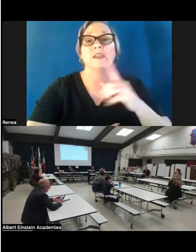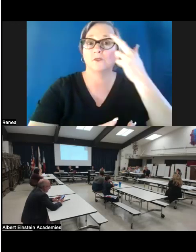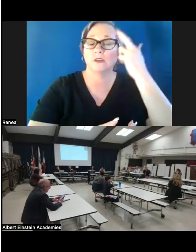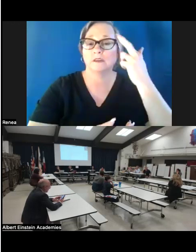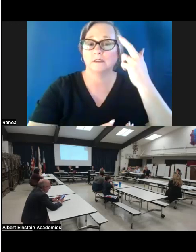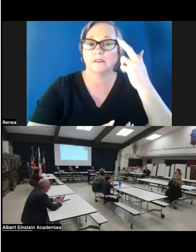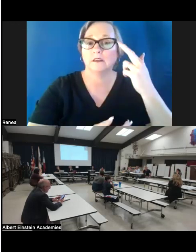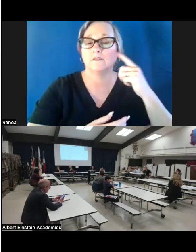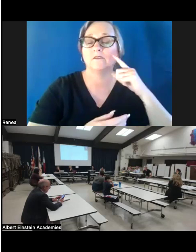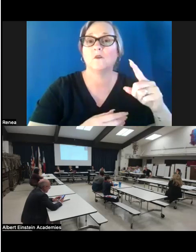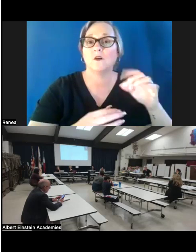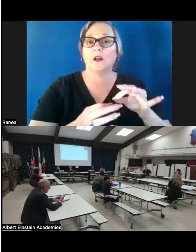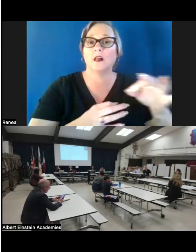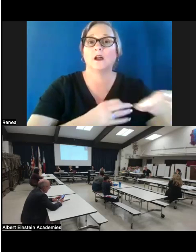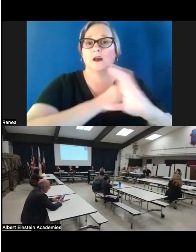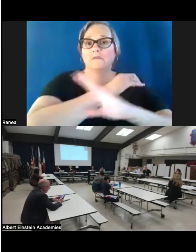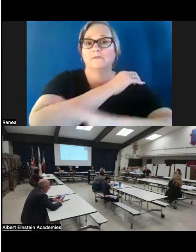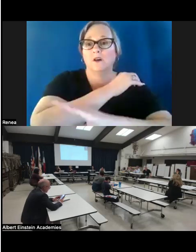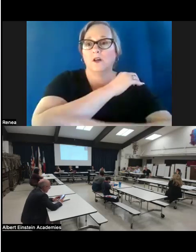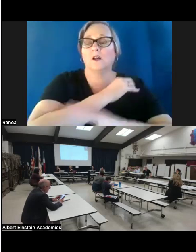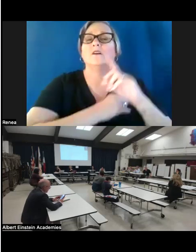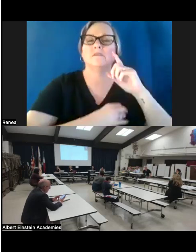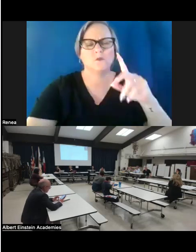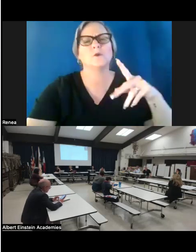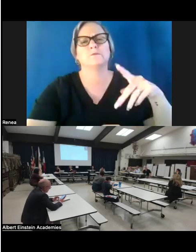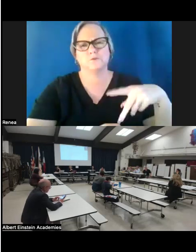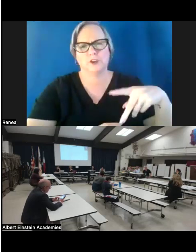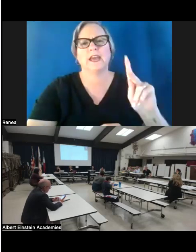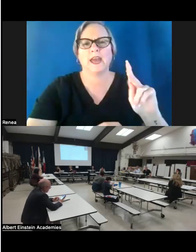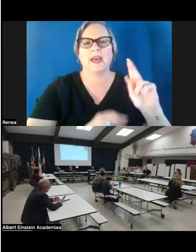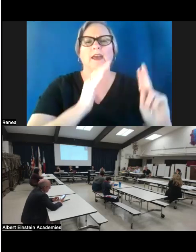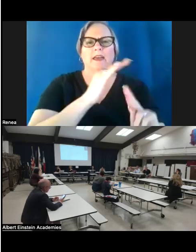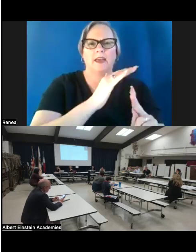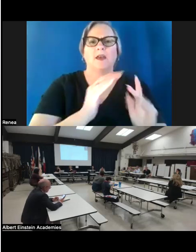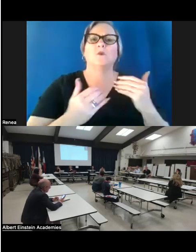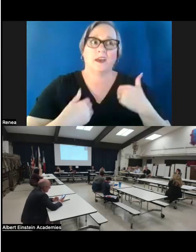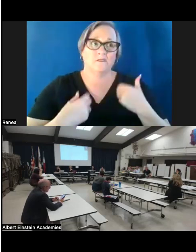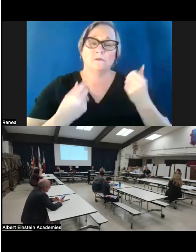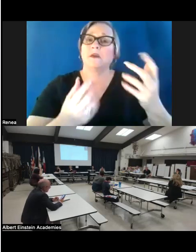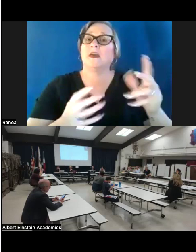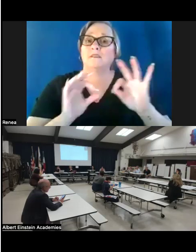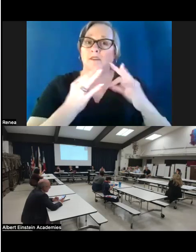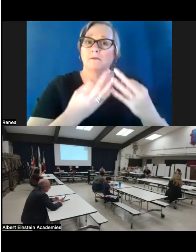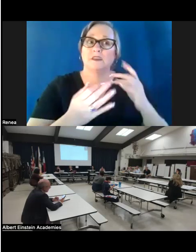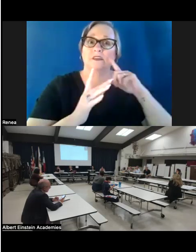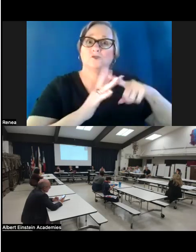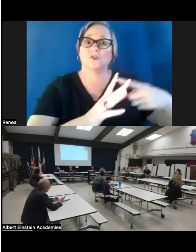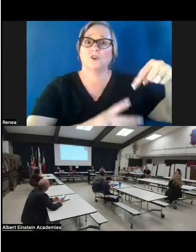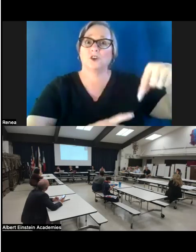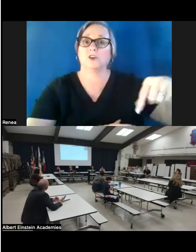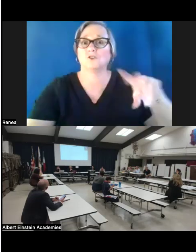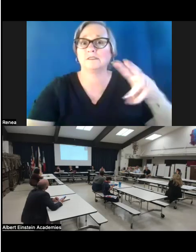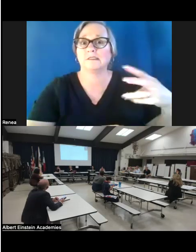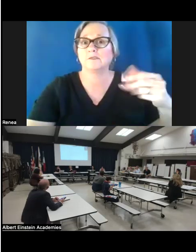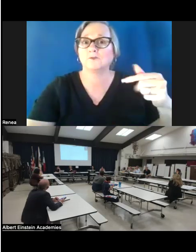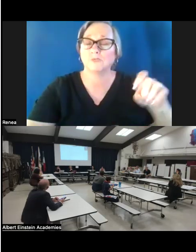only for TK and K, but we do have many families that come in at 6th grade. And we want to make